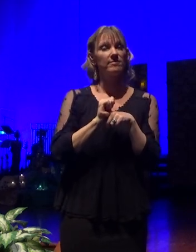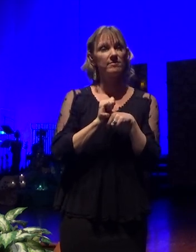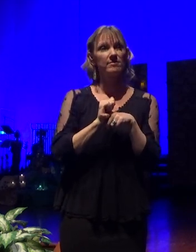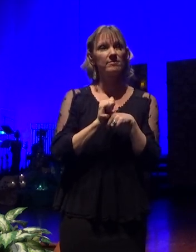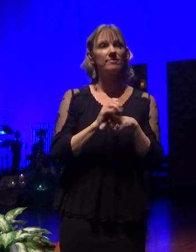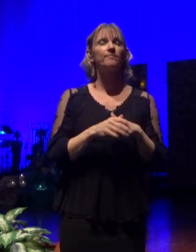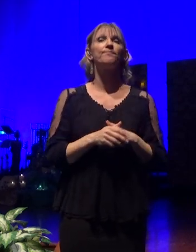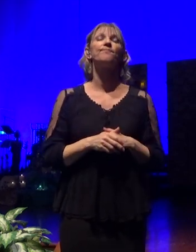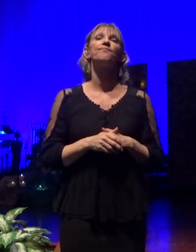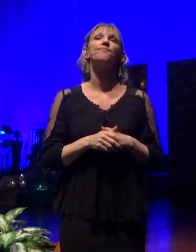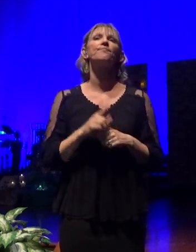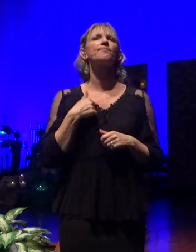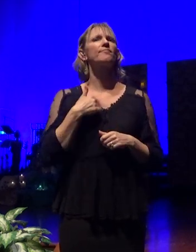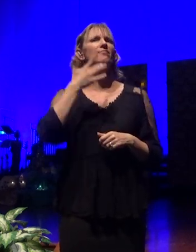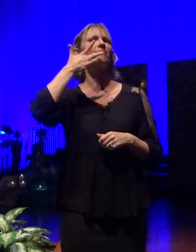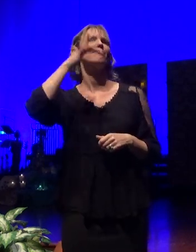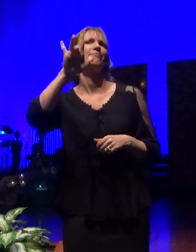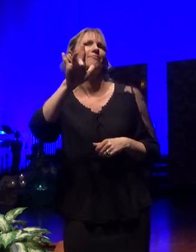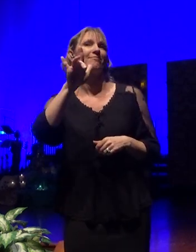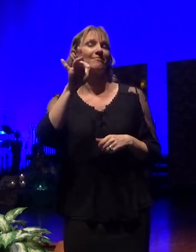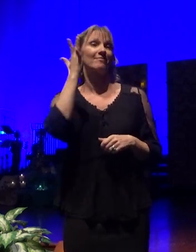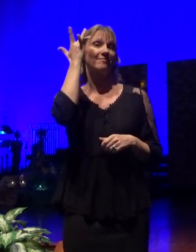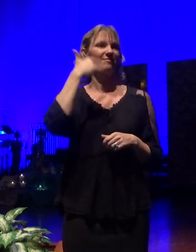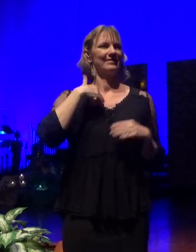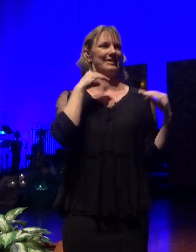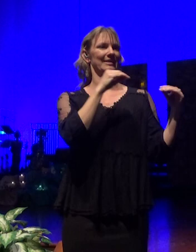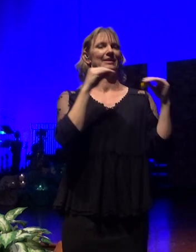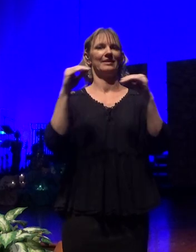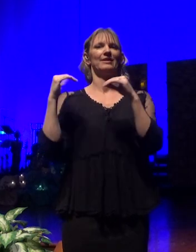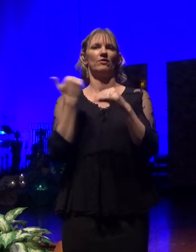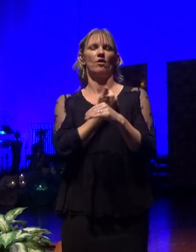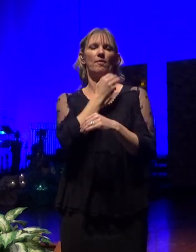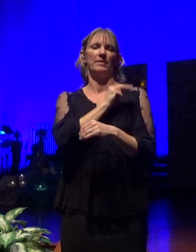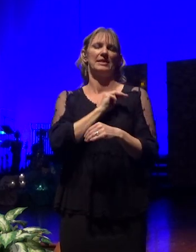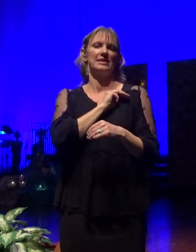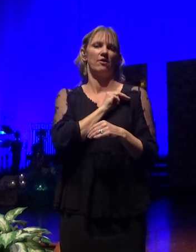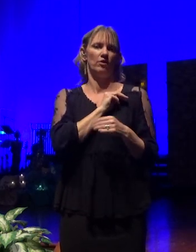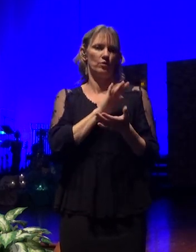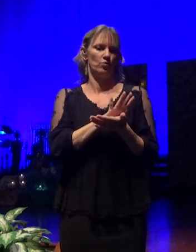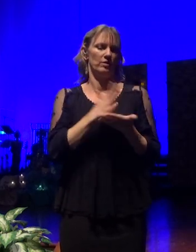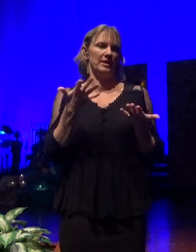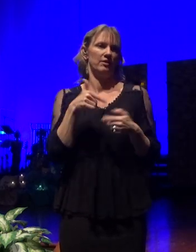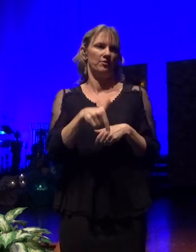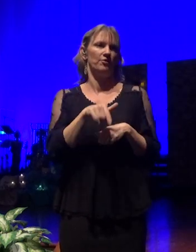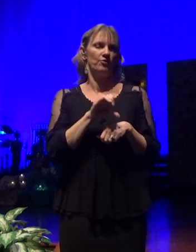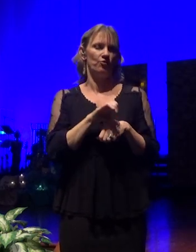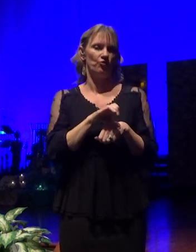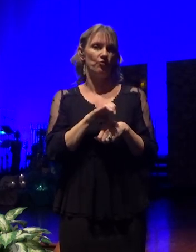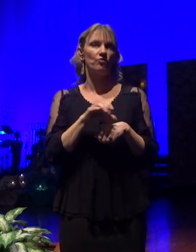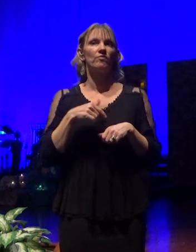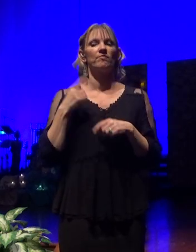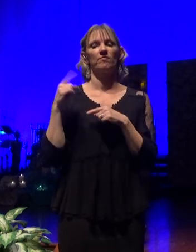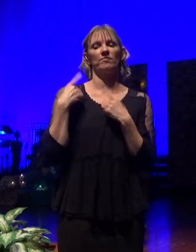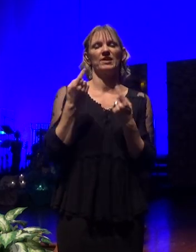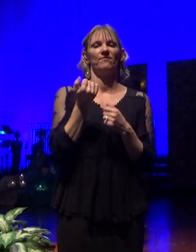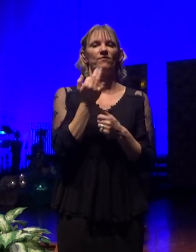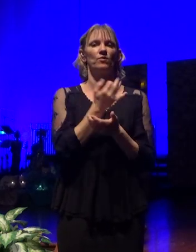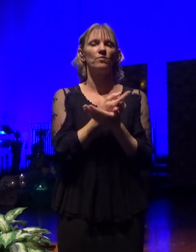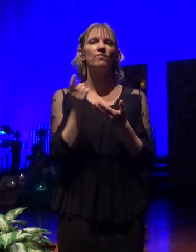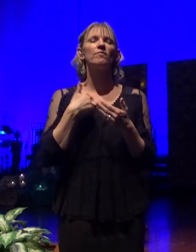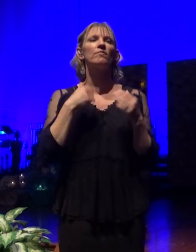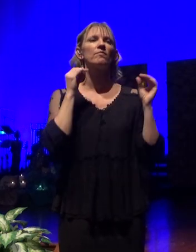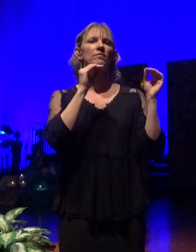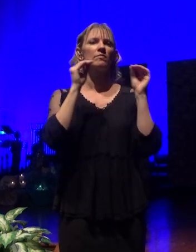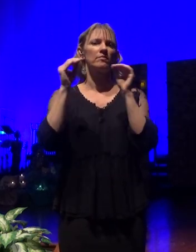I'm fortunate that I get to teach in our ministerial school here at Mile High Church. And this past few weeks, I was teaching